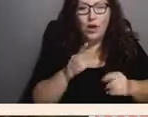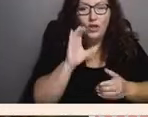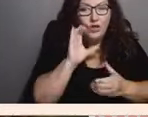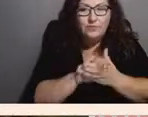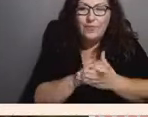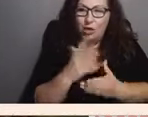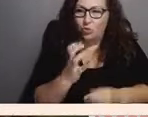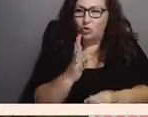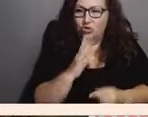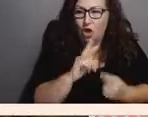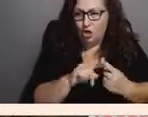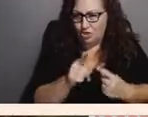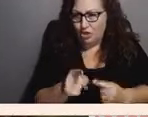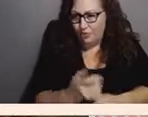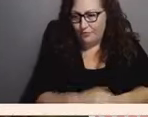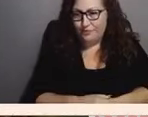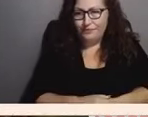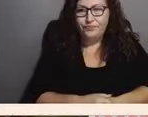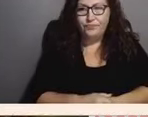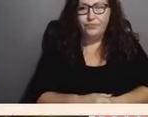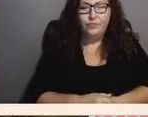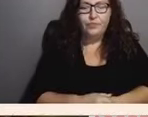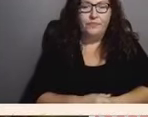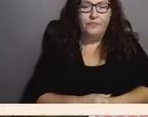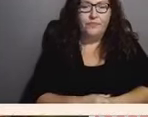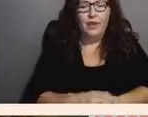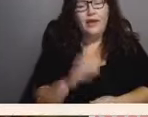you. Yeah, I hear you, but